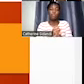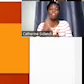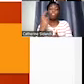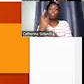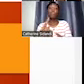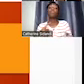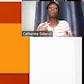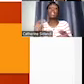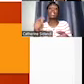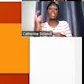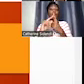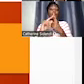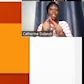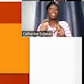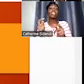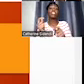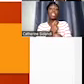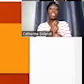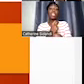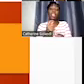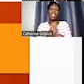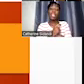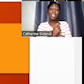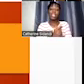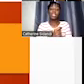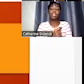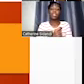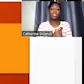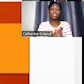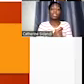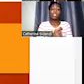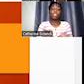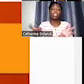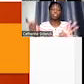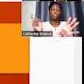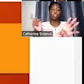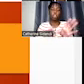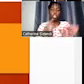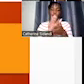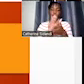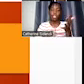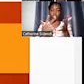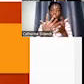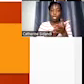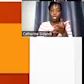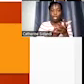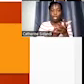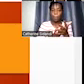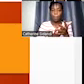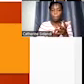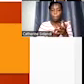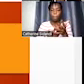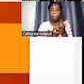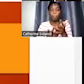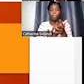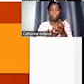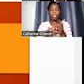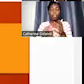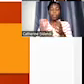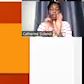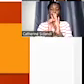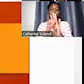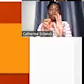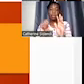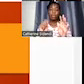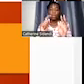new training courses or qualifications. Join a network or a forum that will enhance your value addition, for example, Atara Solutions.